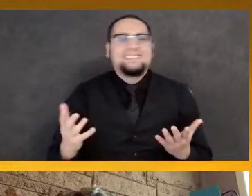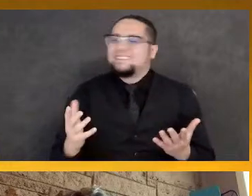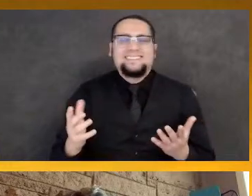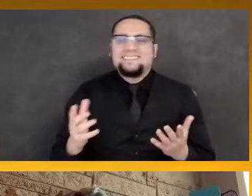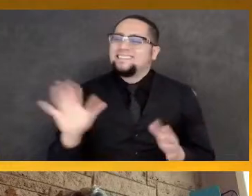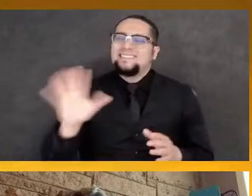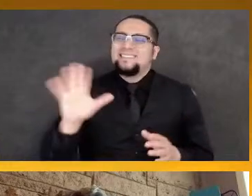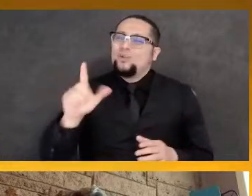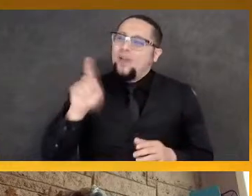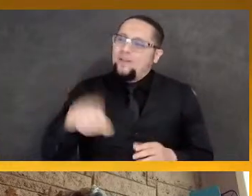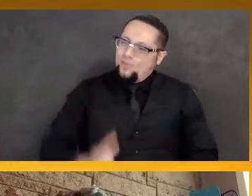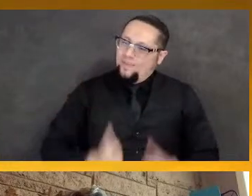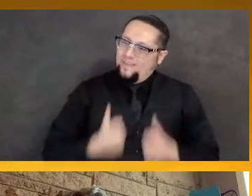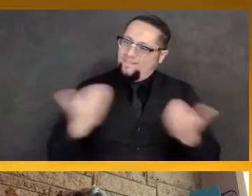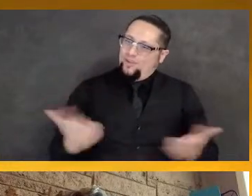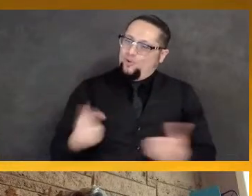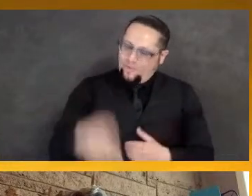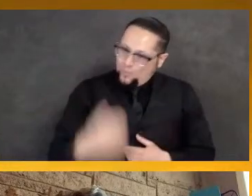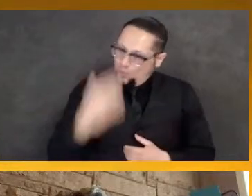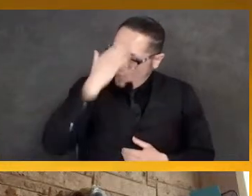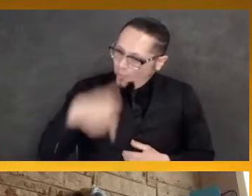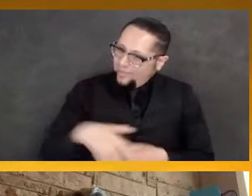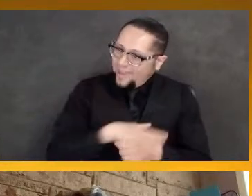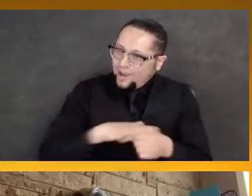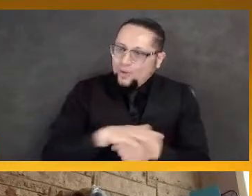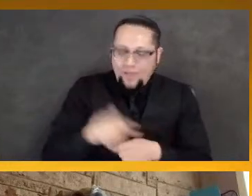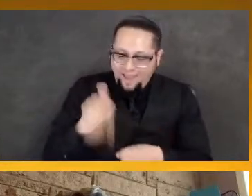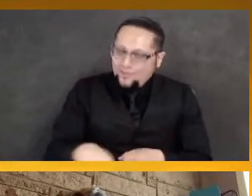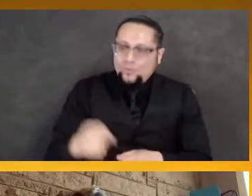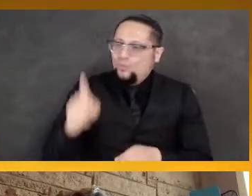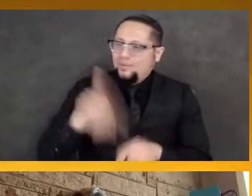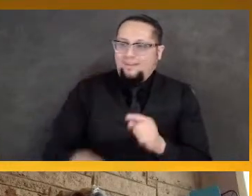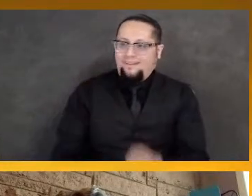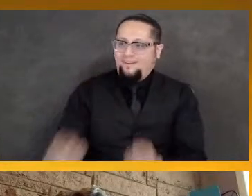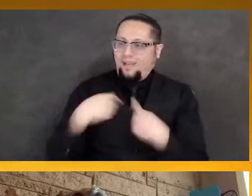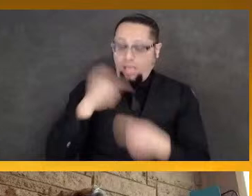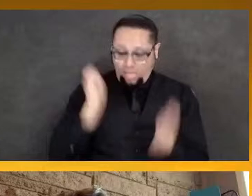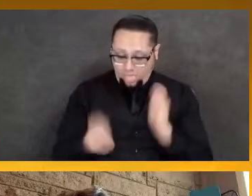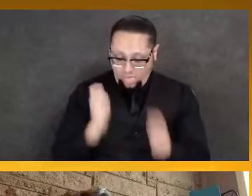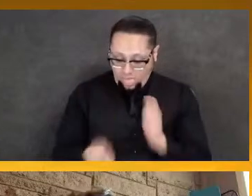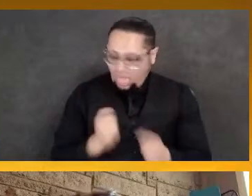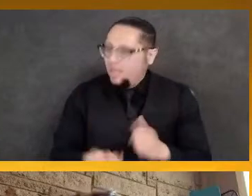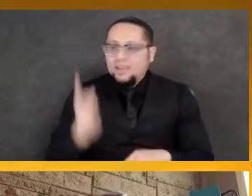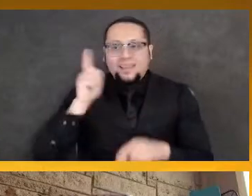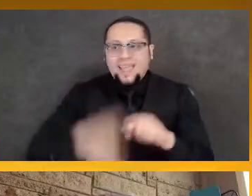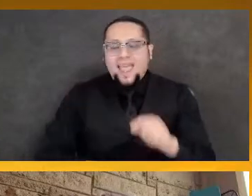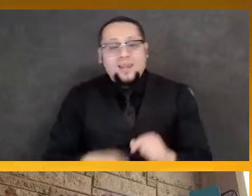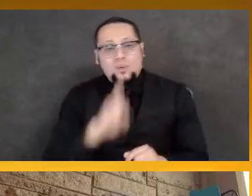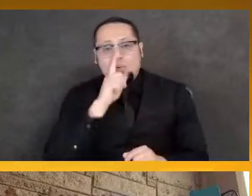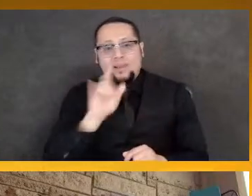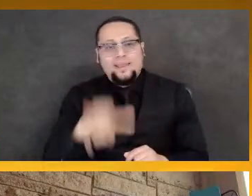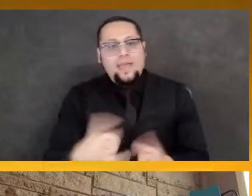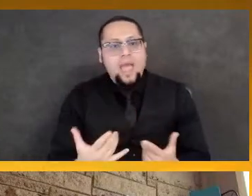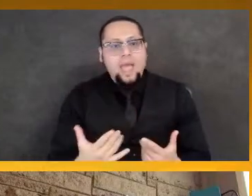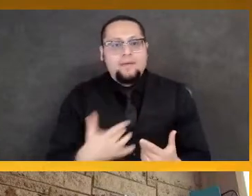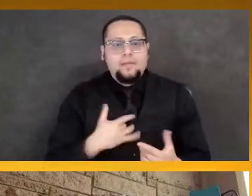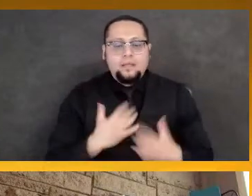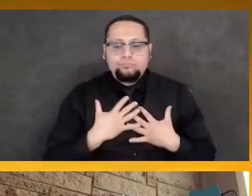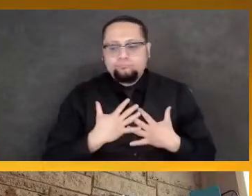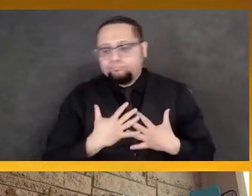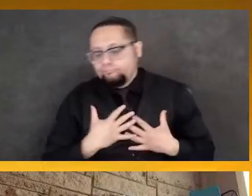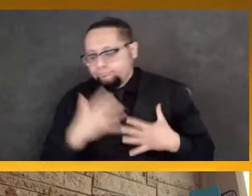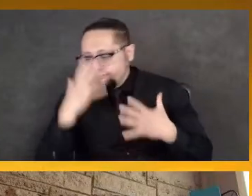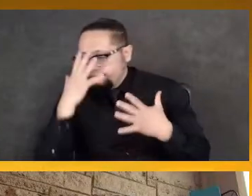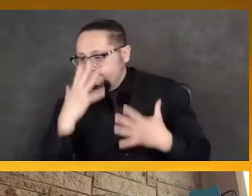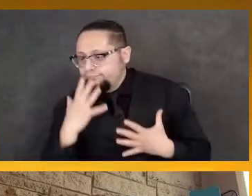familiar, you have to be here for a while, you have to know things. And it's very discouraging to